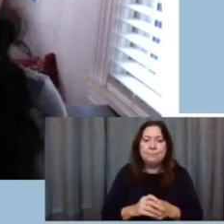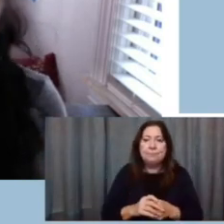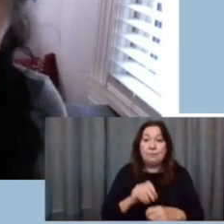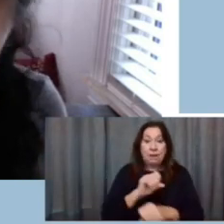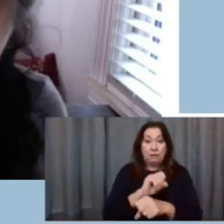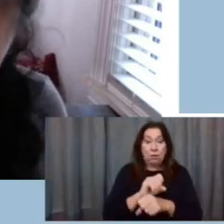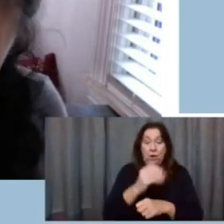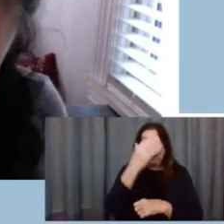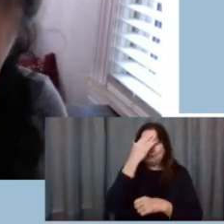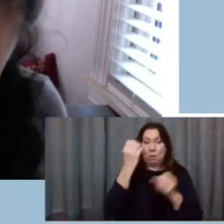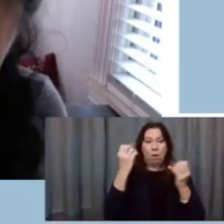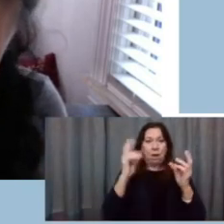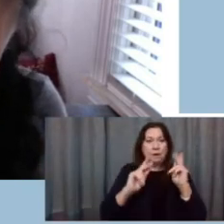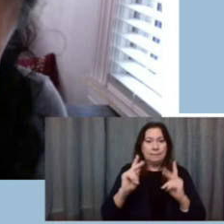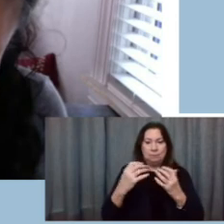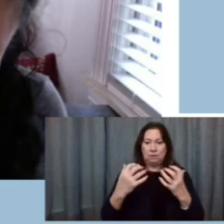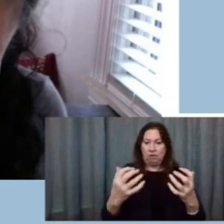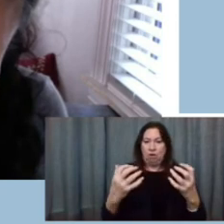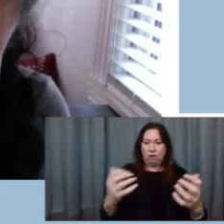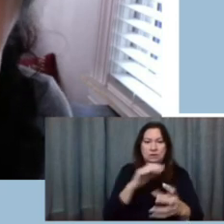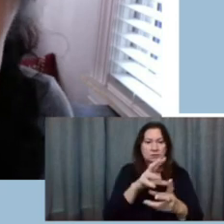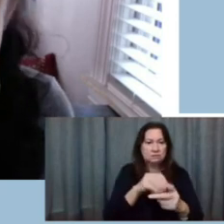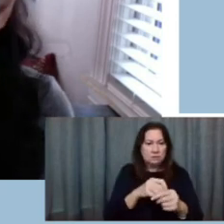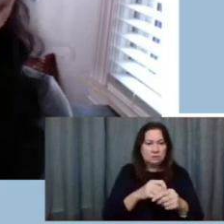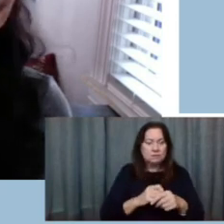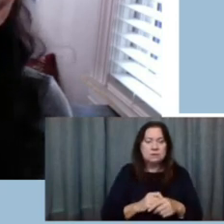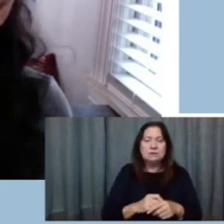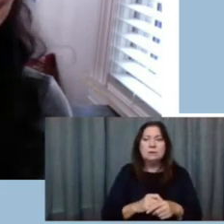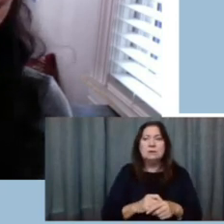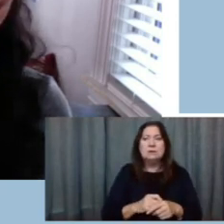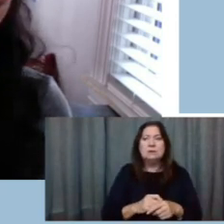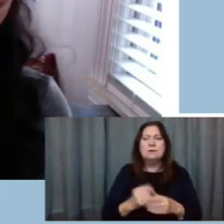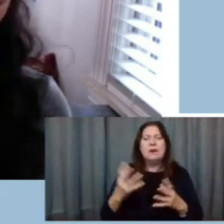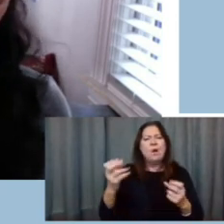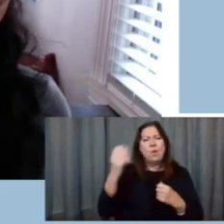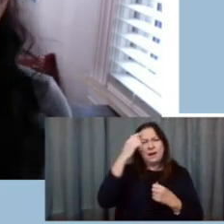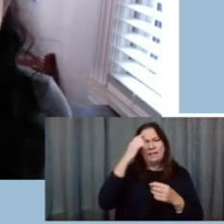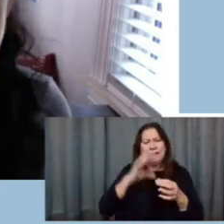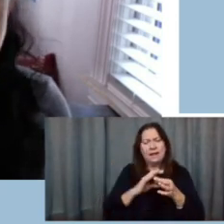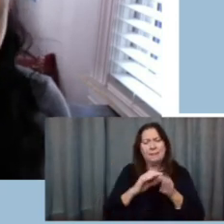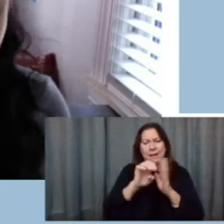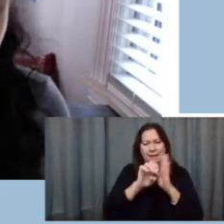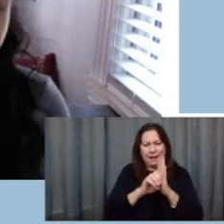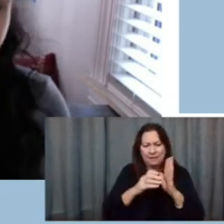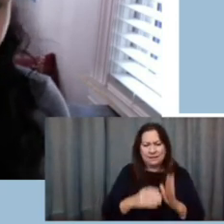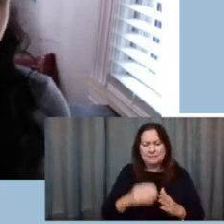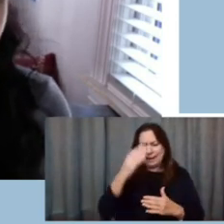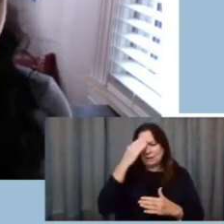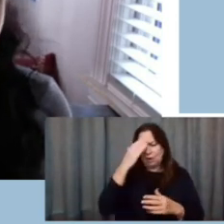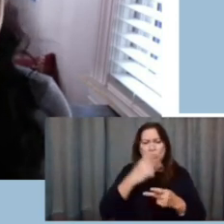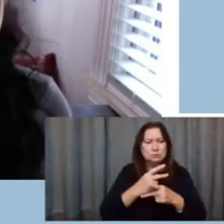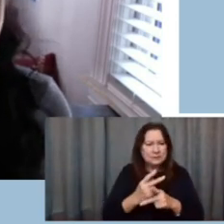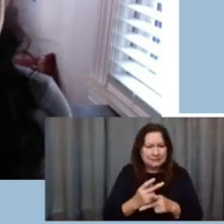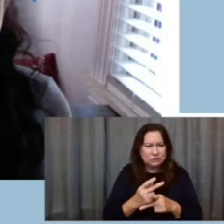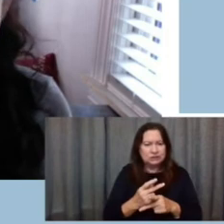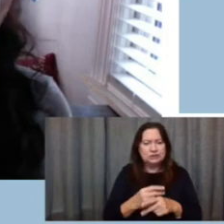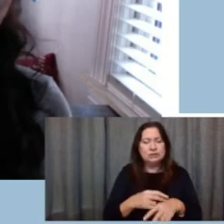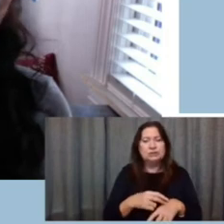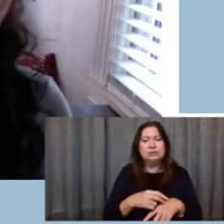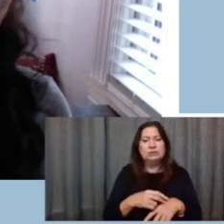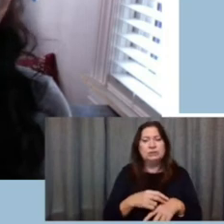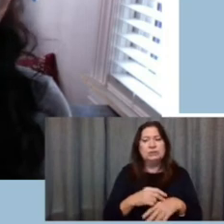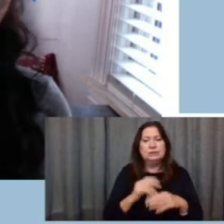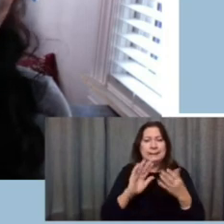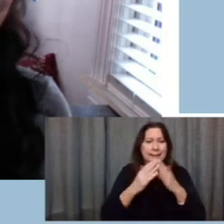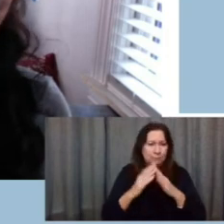I know a lot of people in the audience are engaged in. And I want to think about axiologies of knowledge production in